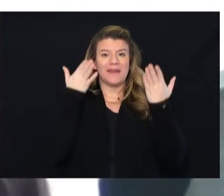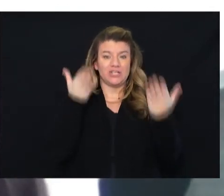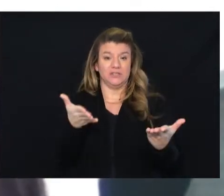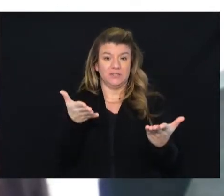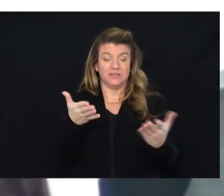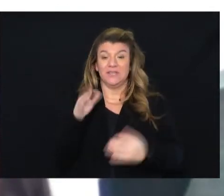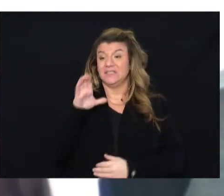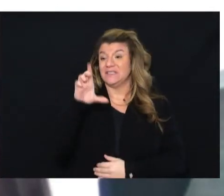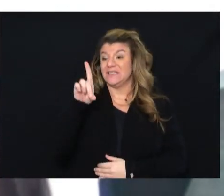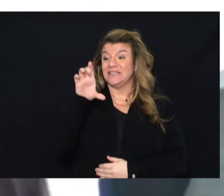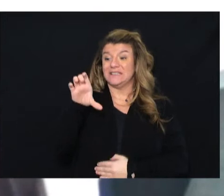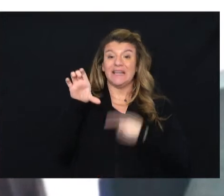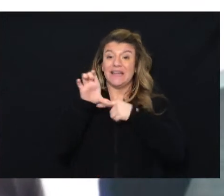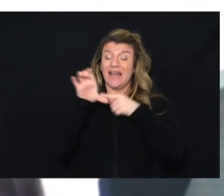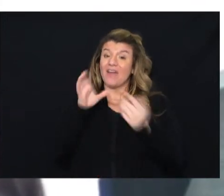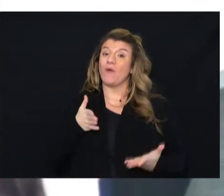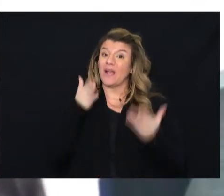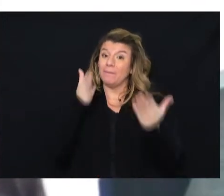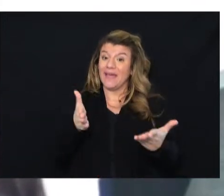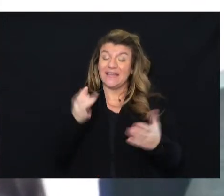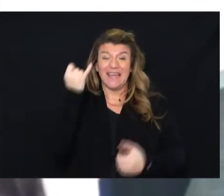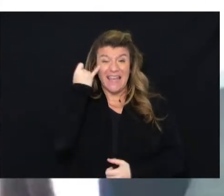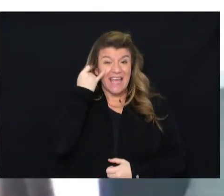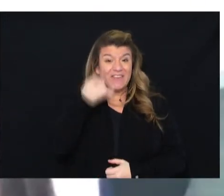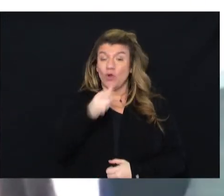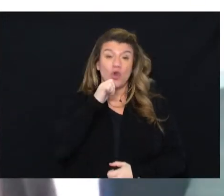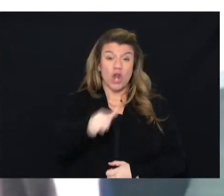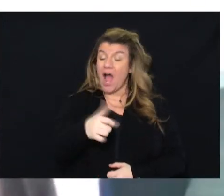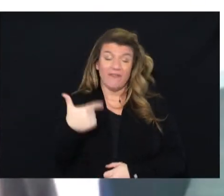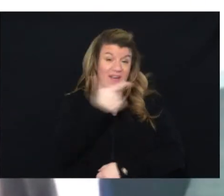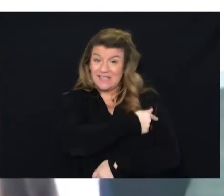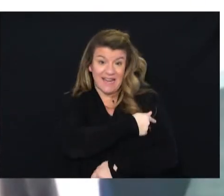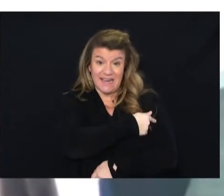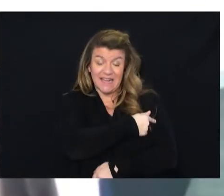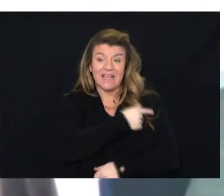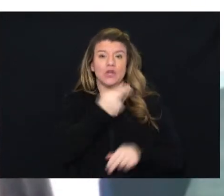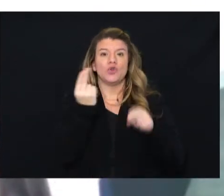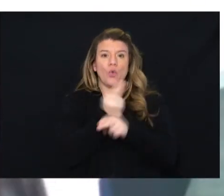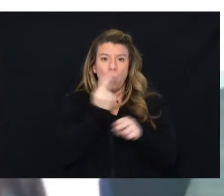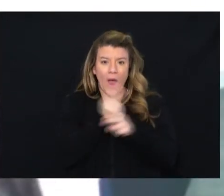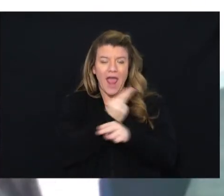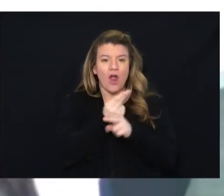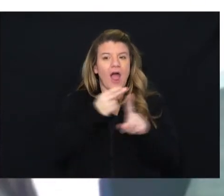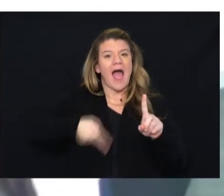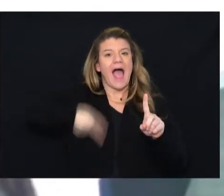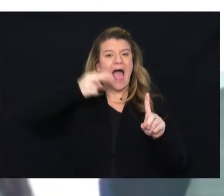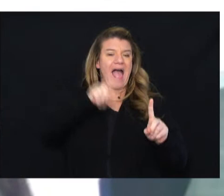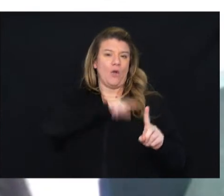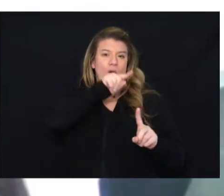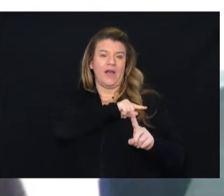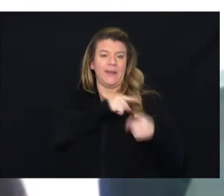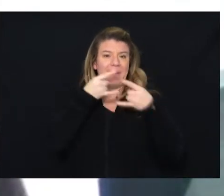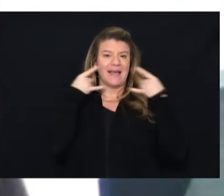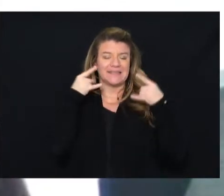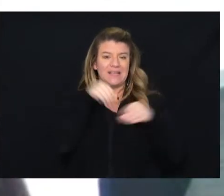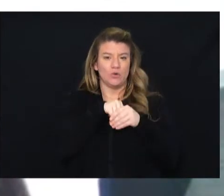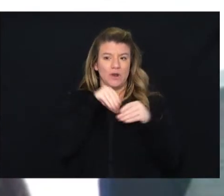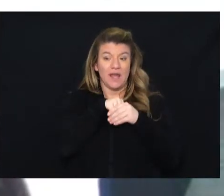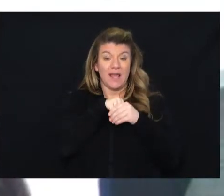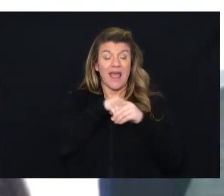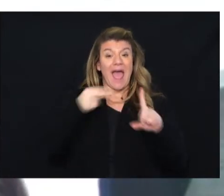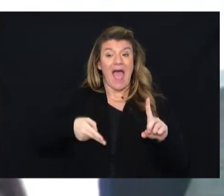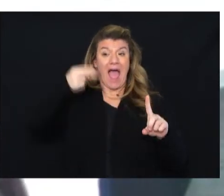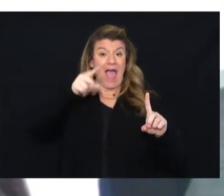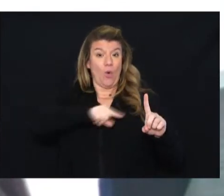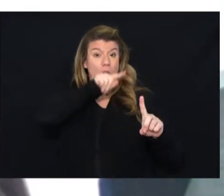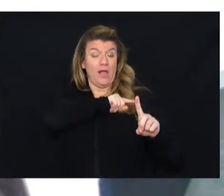Or CDC has recommended that if you're unvaccinated to wear a high quality mask indoors. High quality mask could